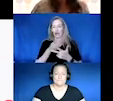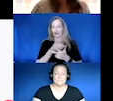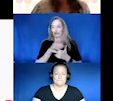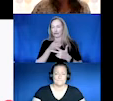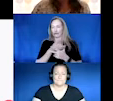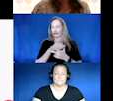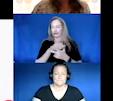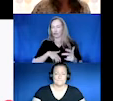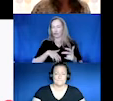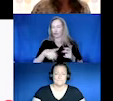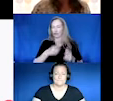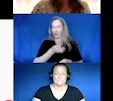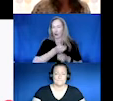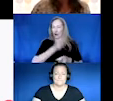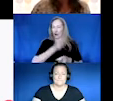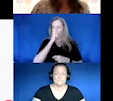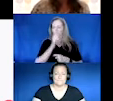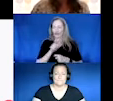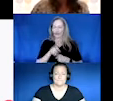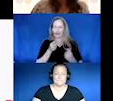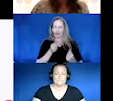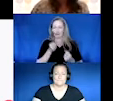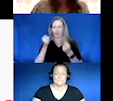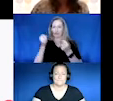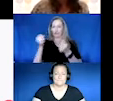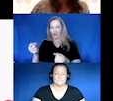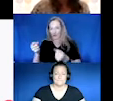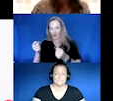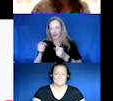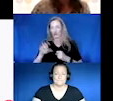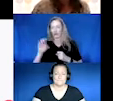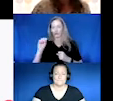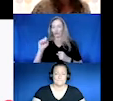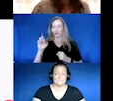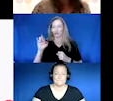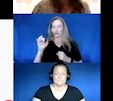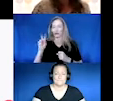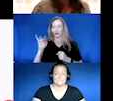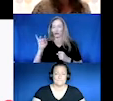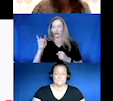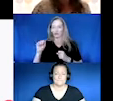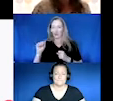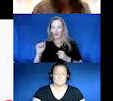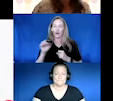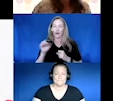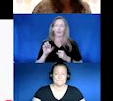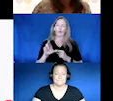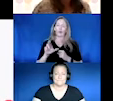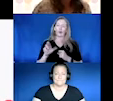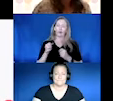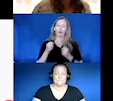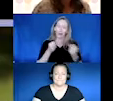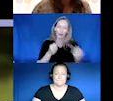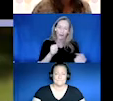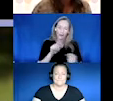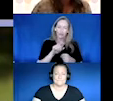way, to Zara Vista or Tucson to receive those services. So she was very thankful.